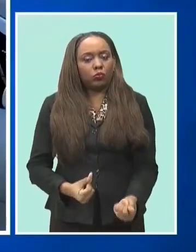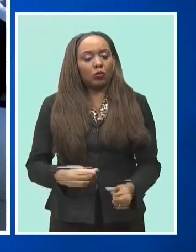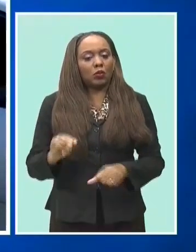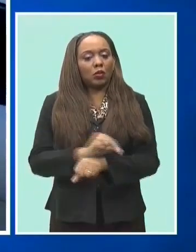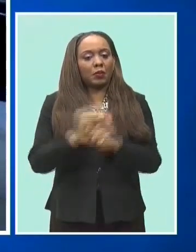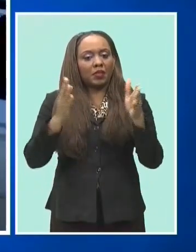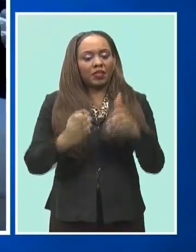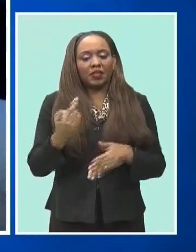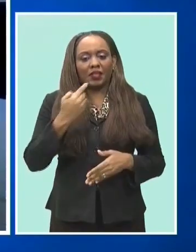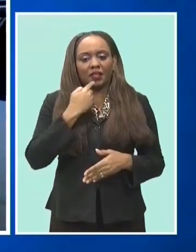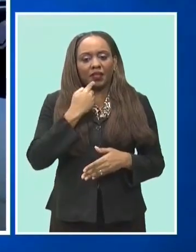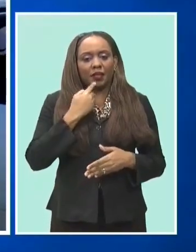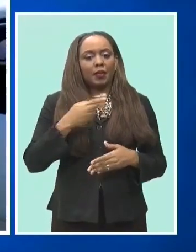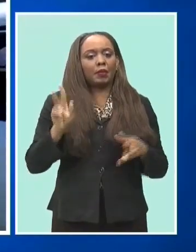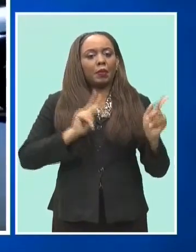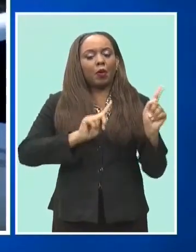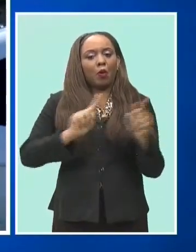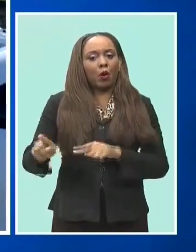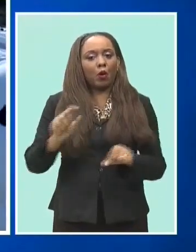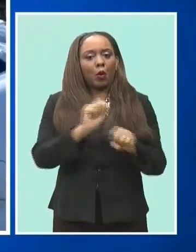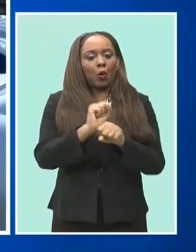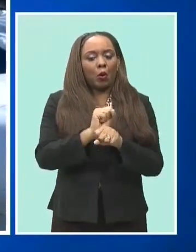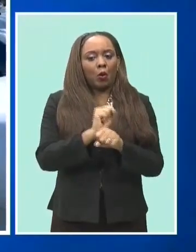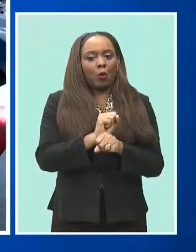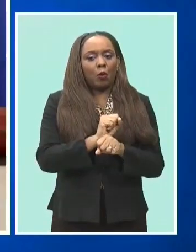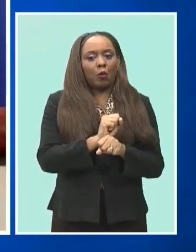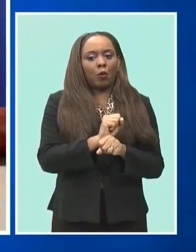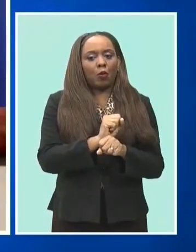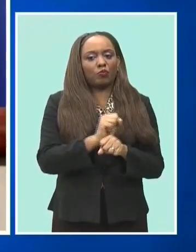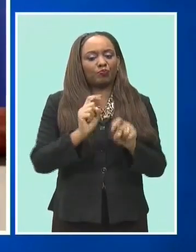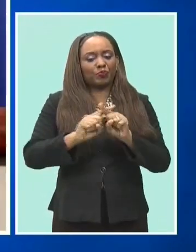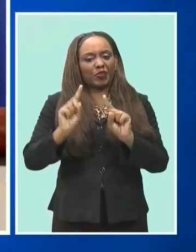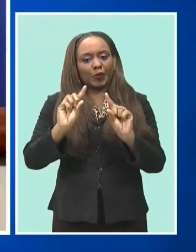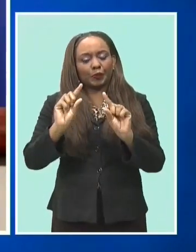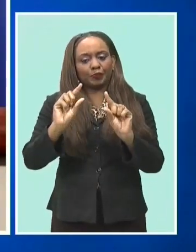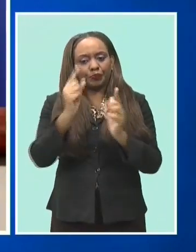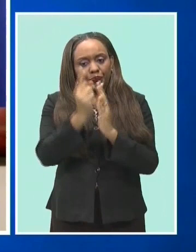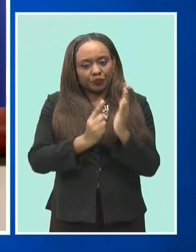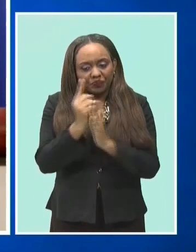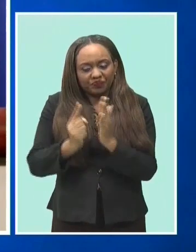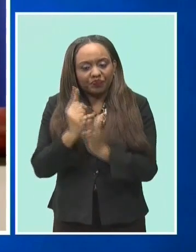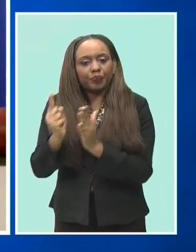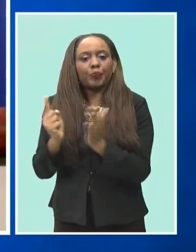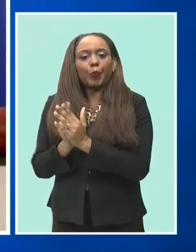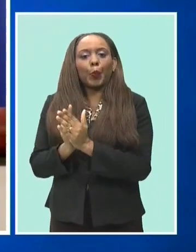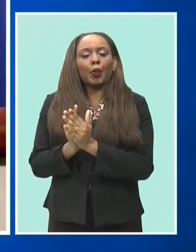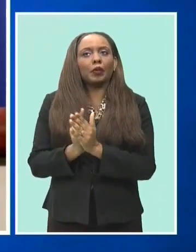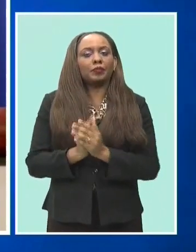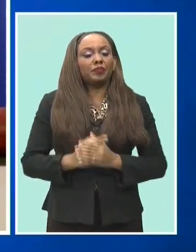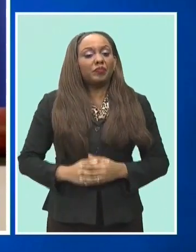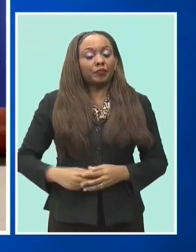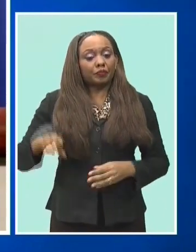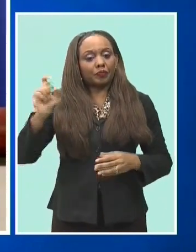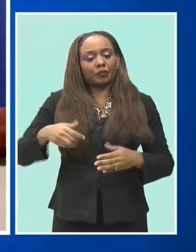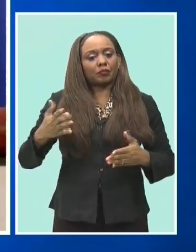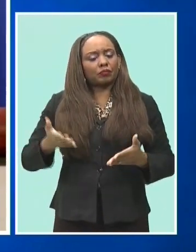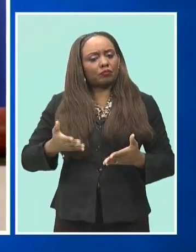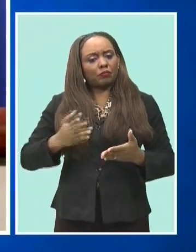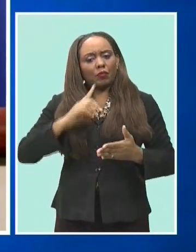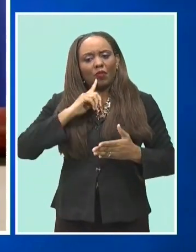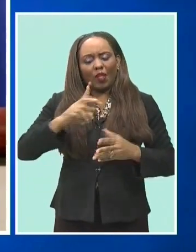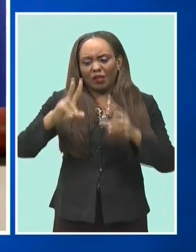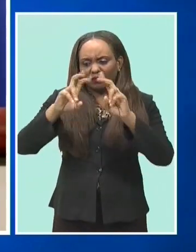says staggered work hours should be considered. We must fully explore all avenues related to this measure, which can have